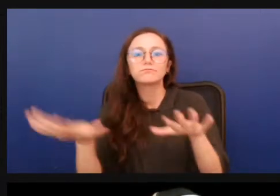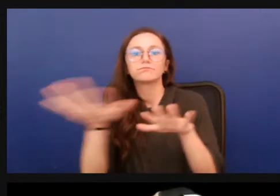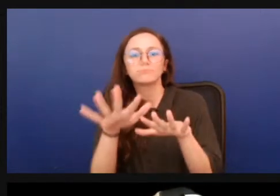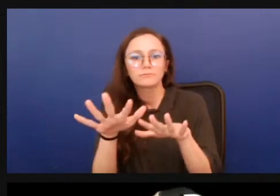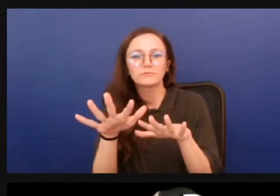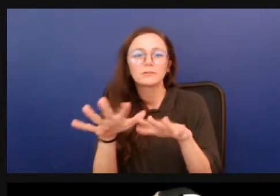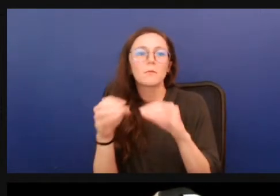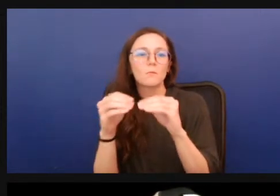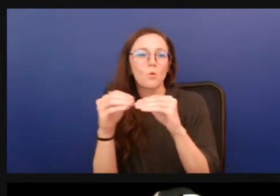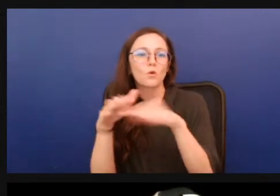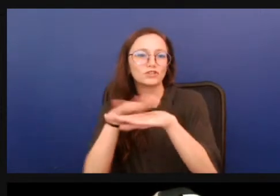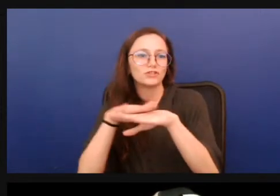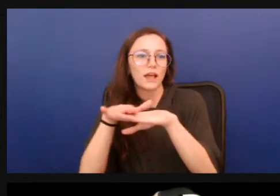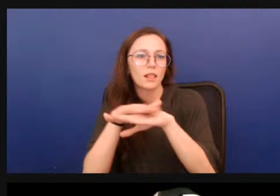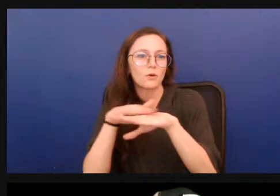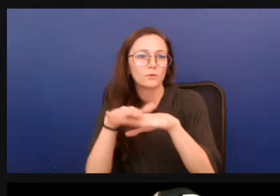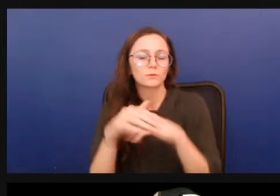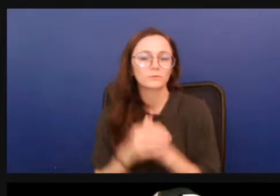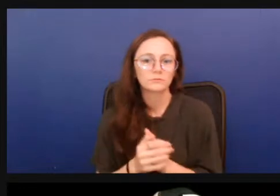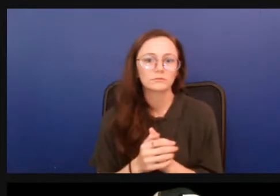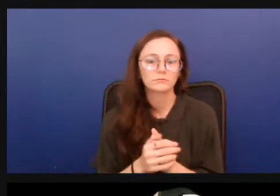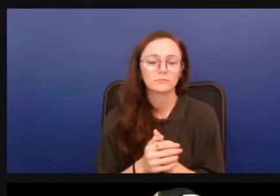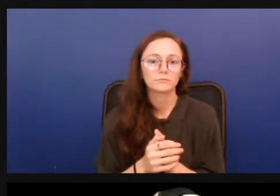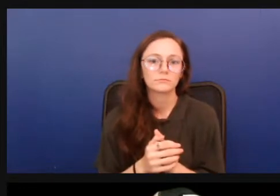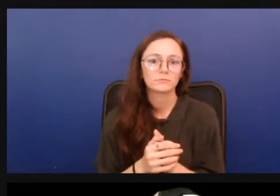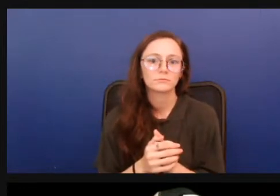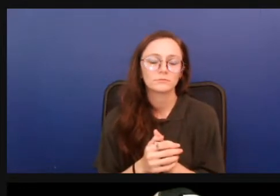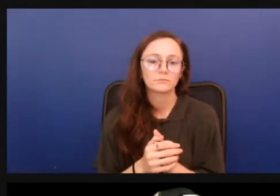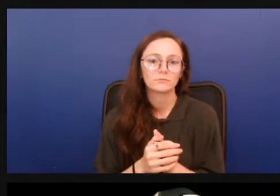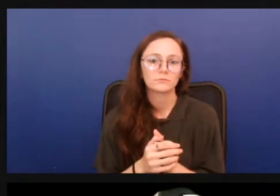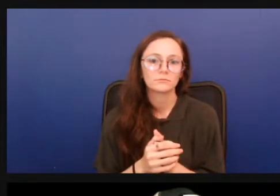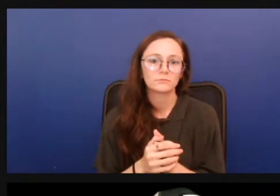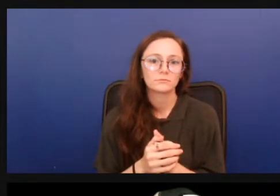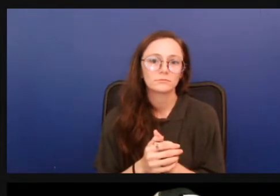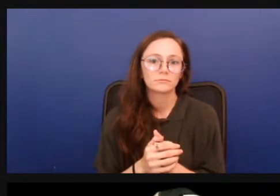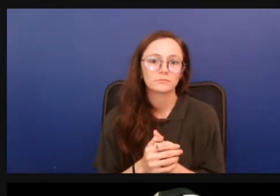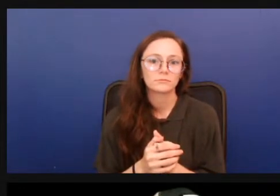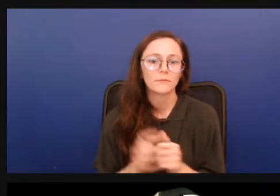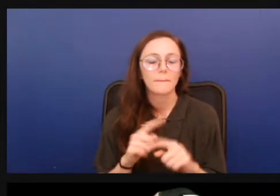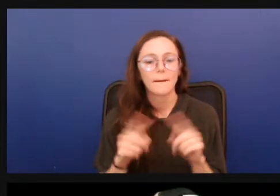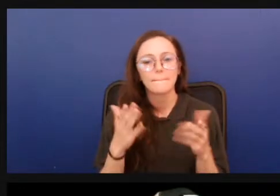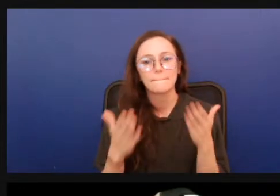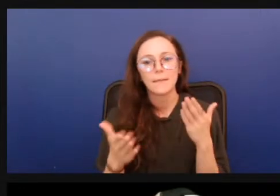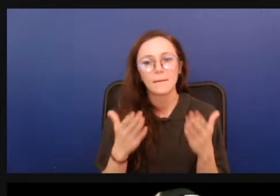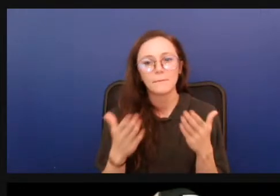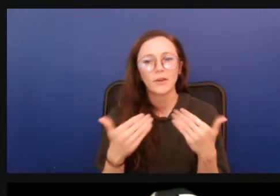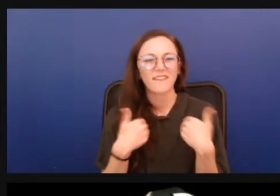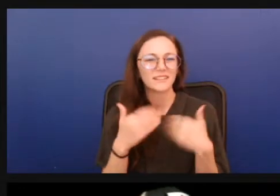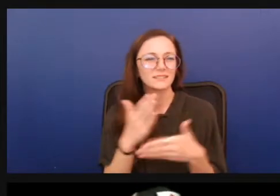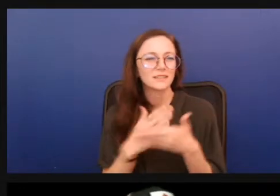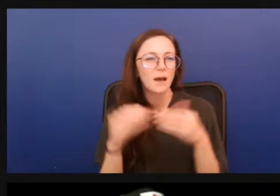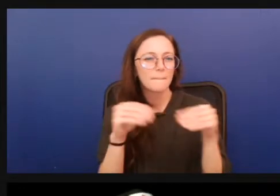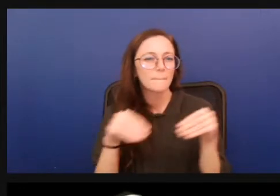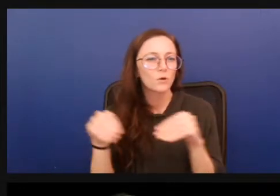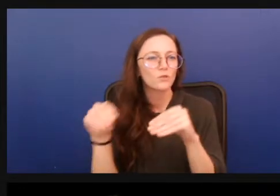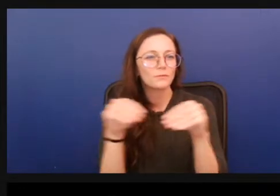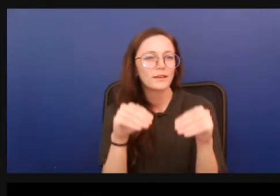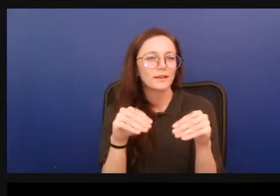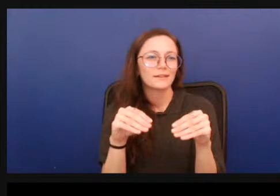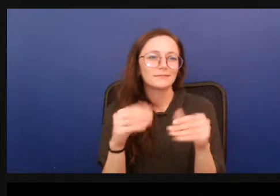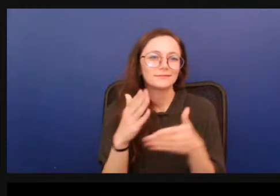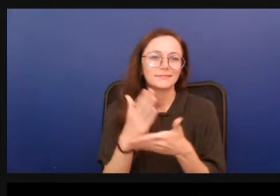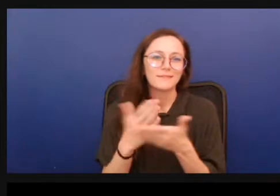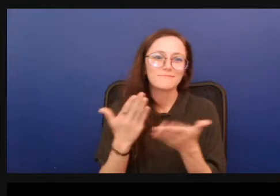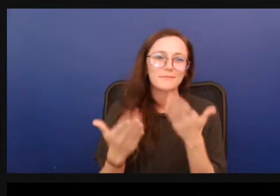everything probably shifts down a little bit in this context. But maybe you're having some movement, and if you were to argue that something is moving over there, it